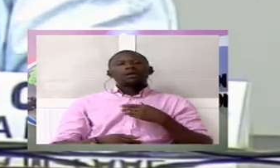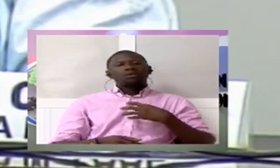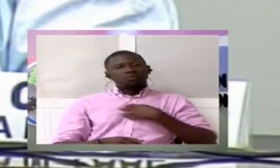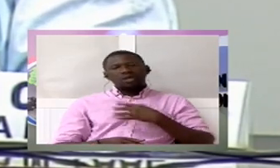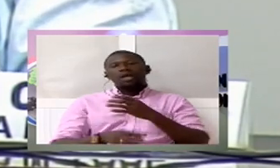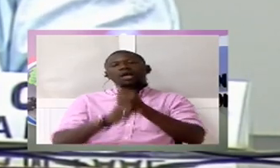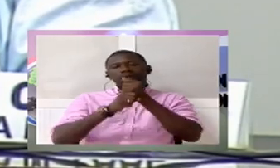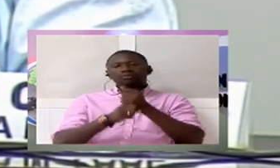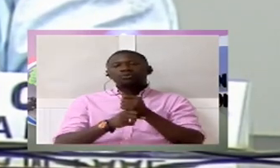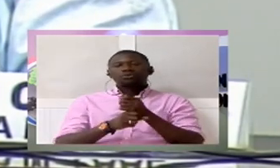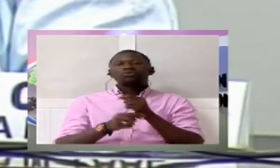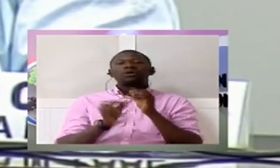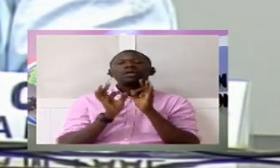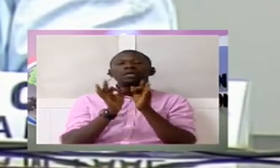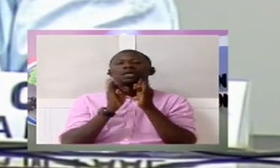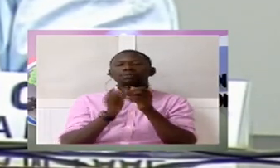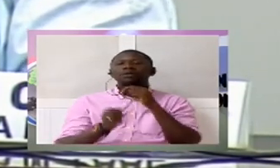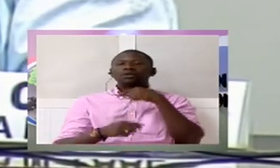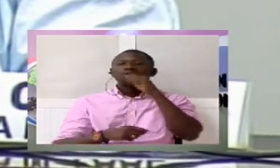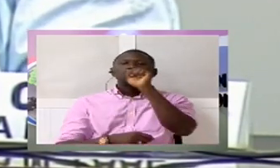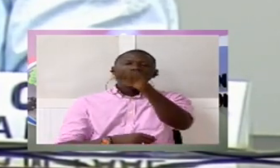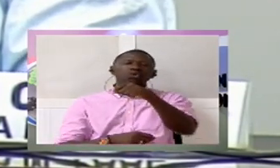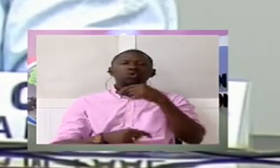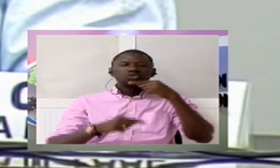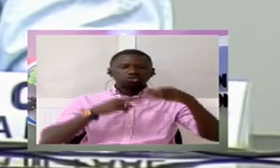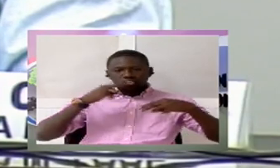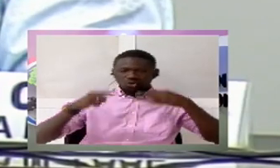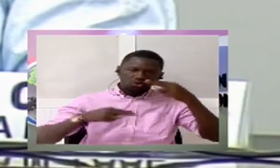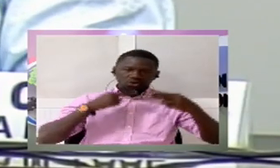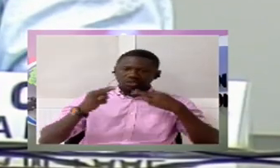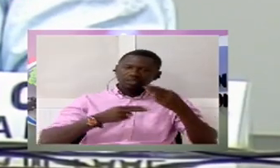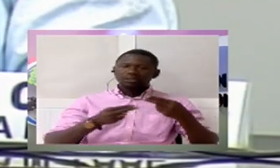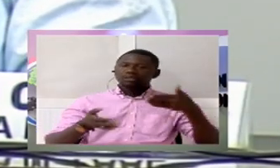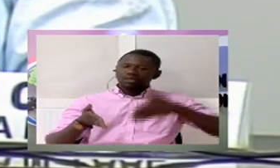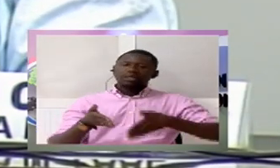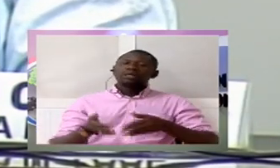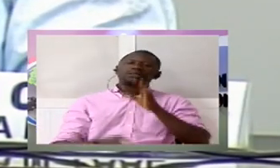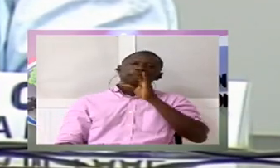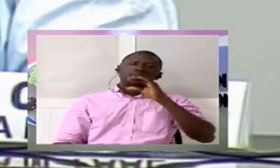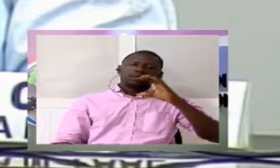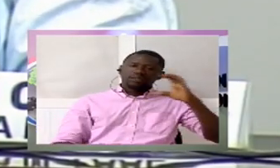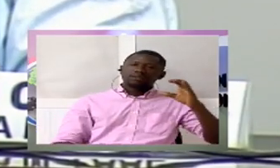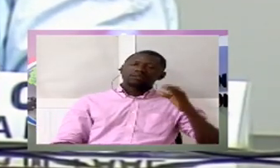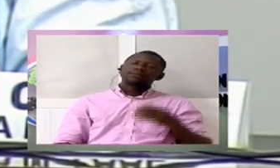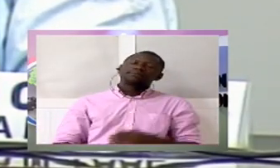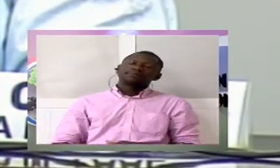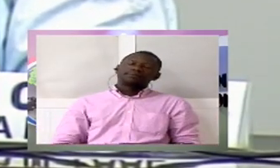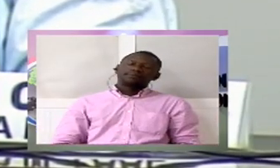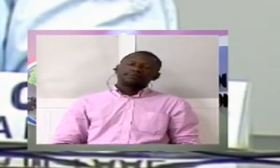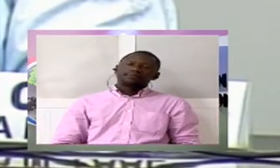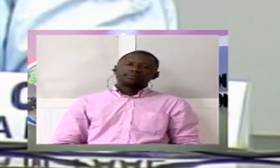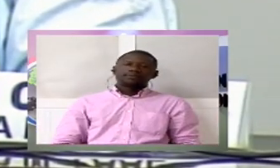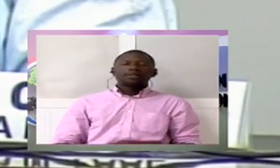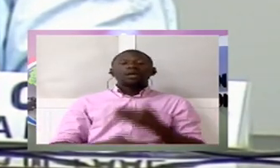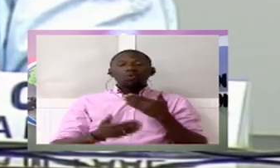your story to the TRRC. Atelebe de mala yela kumo sata TRRC yevi.